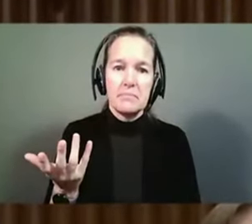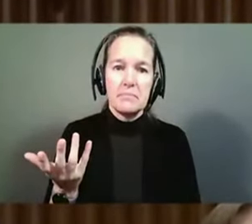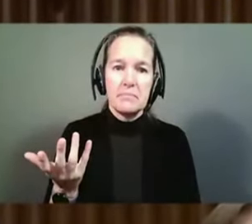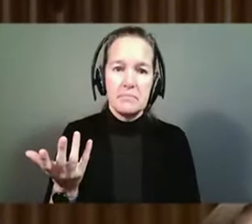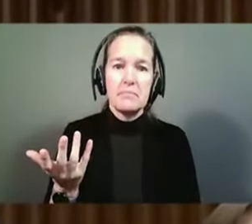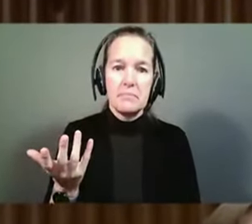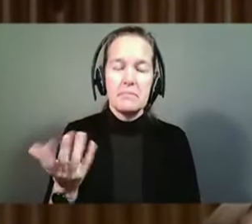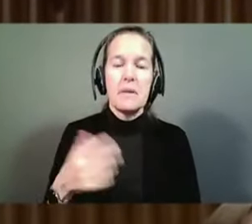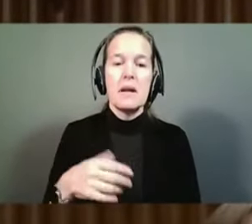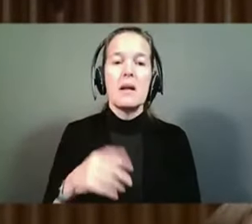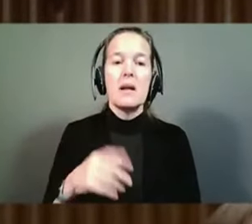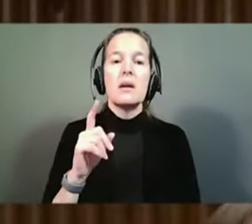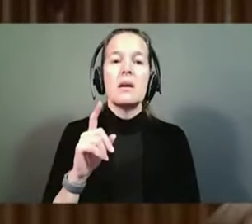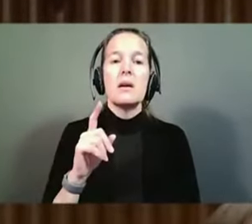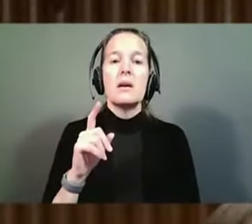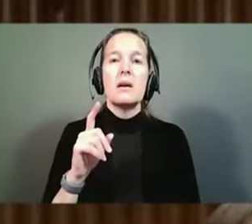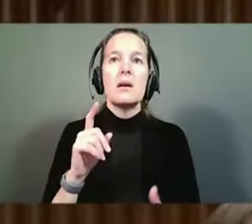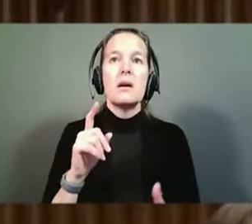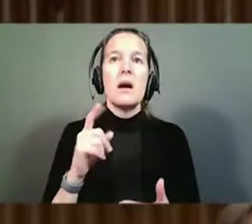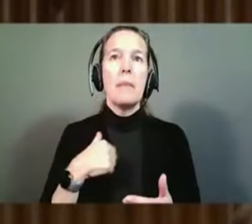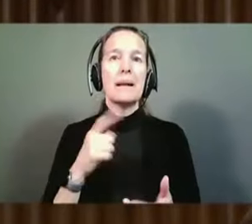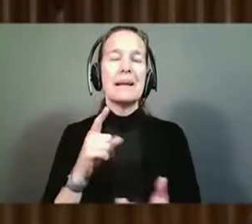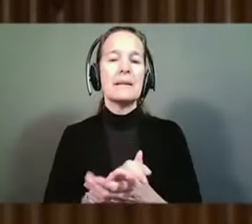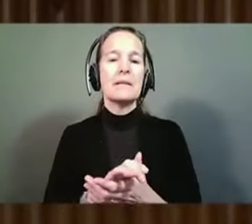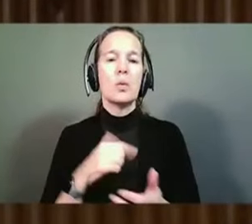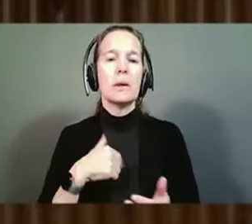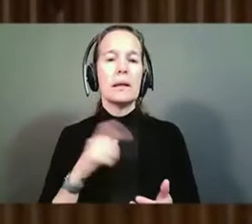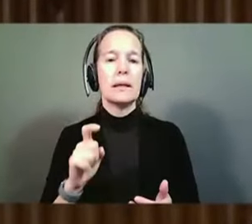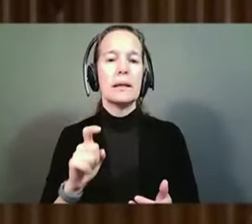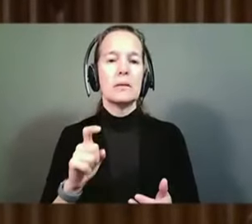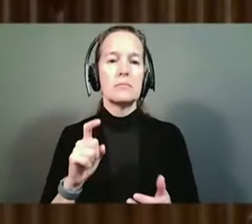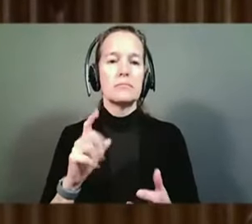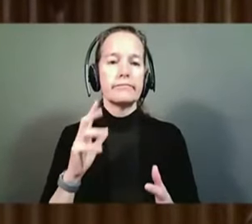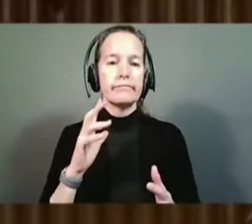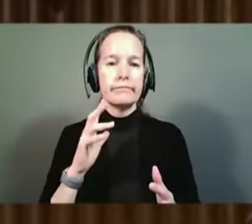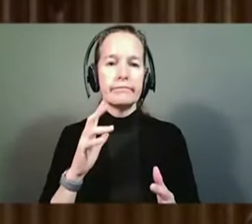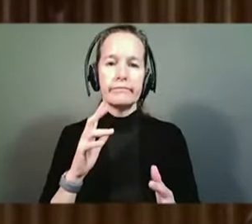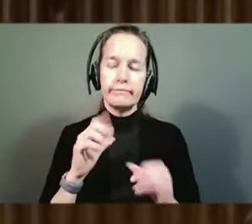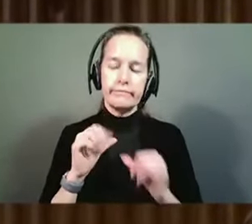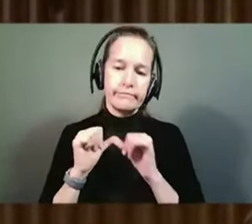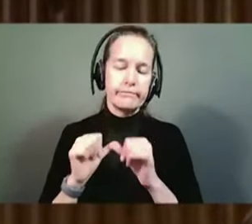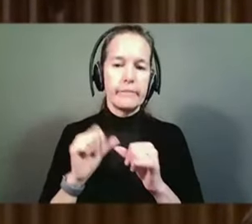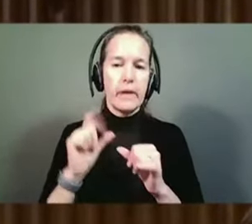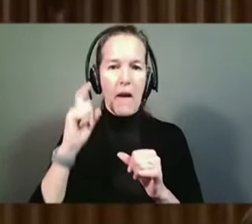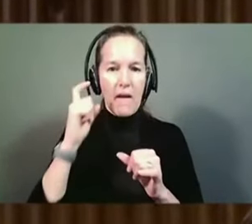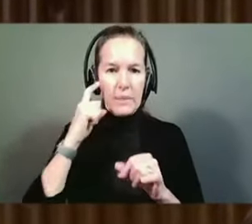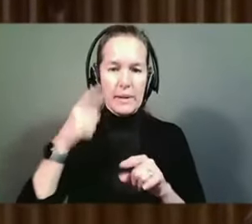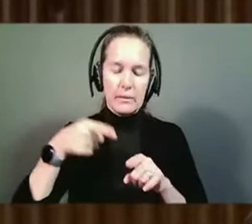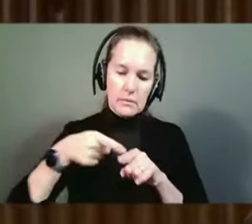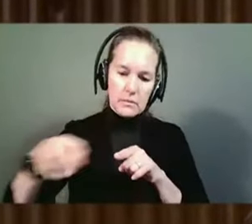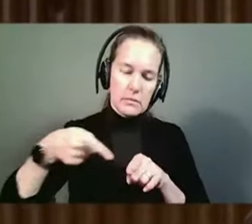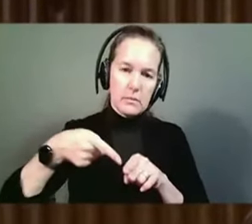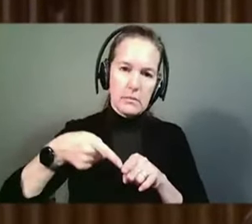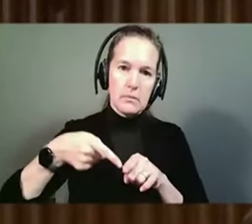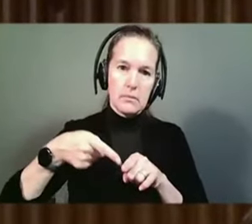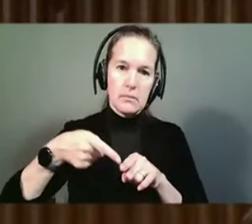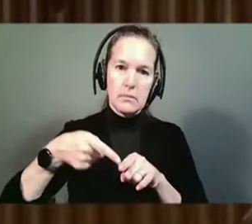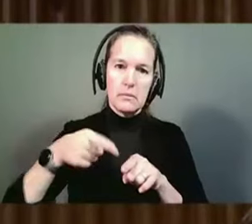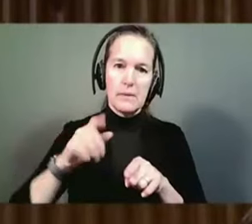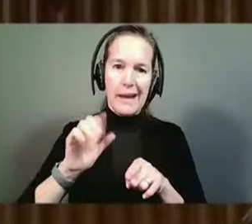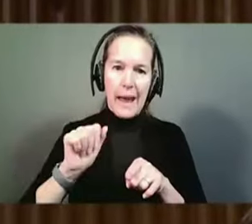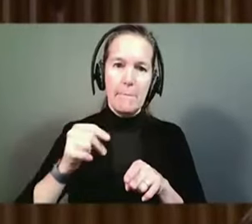stronger, louder government campaign around long COVID for public health and as well